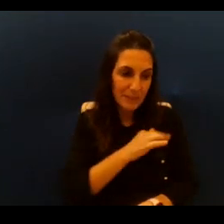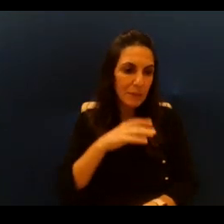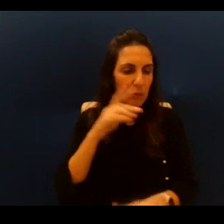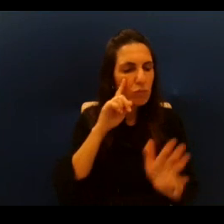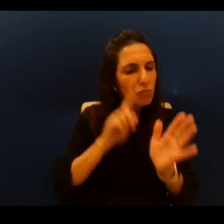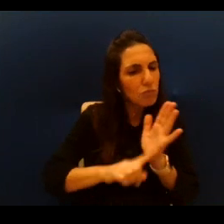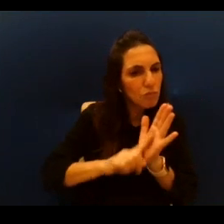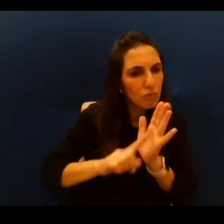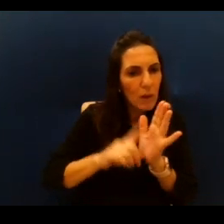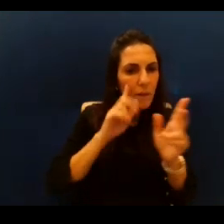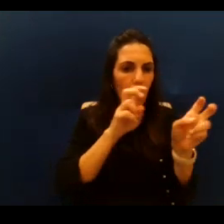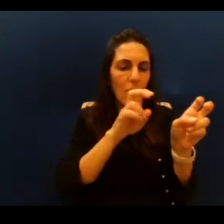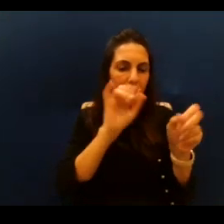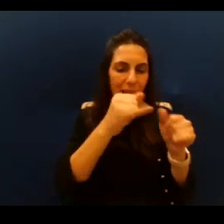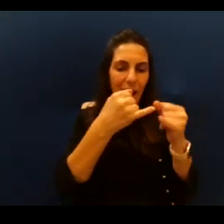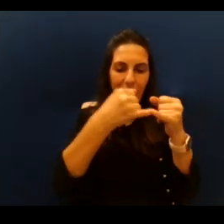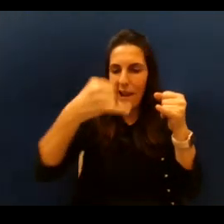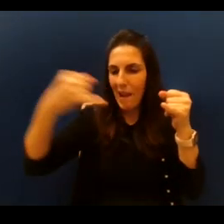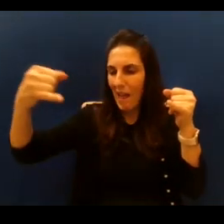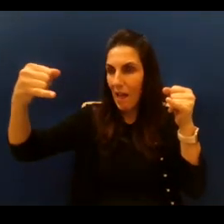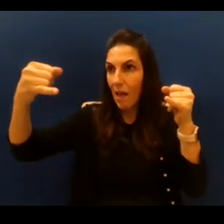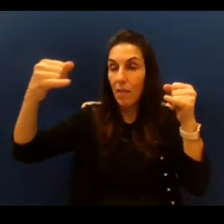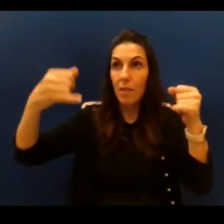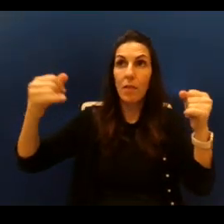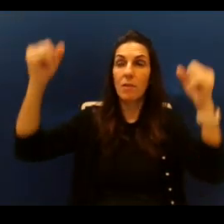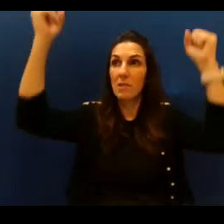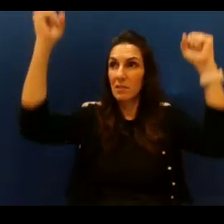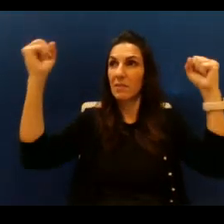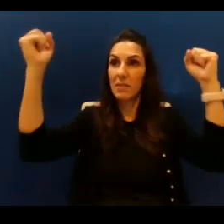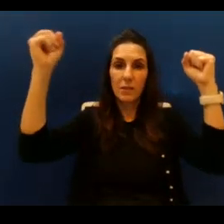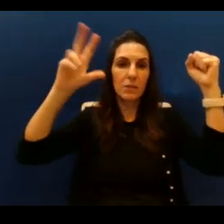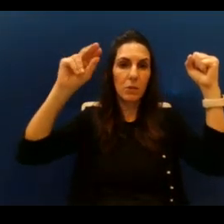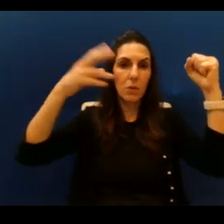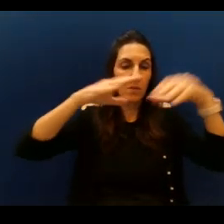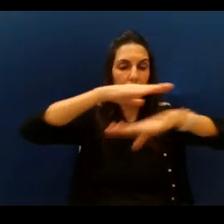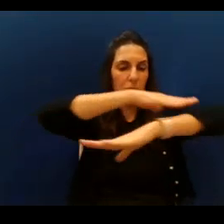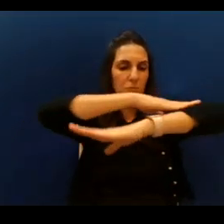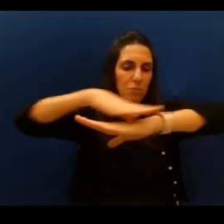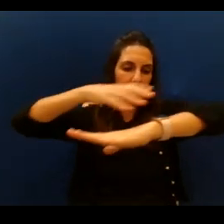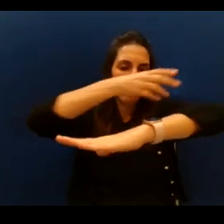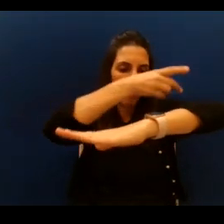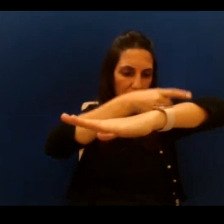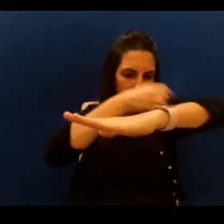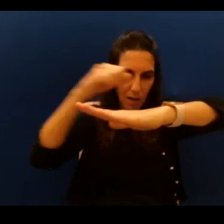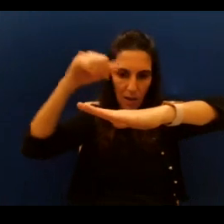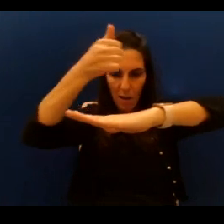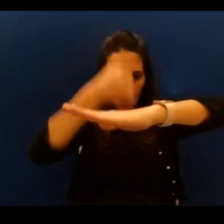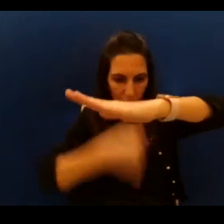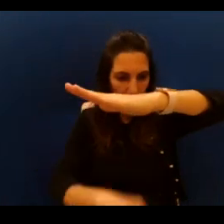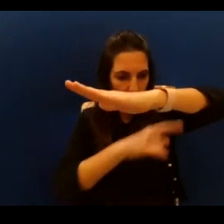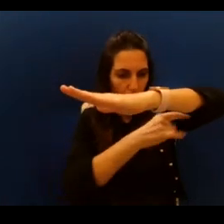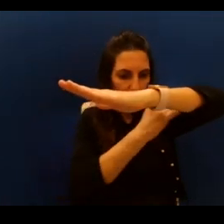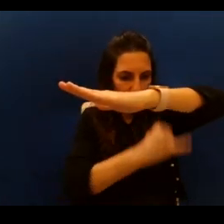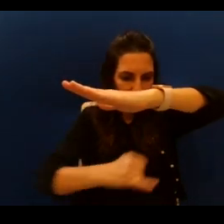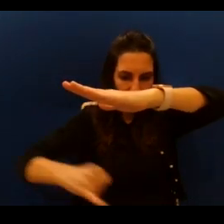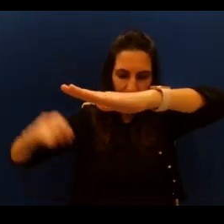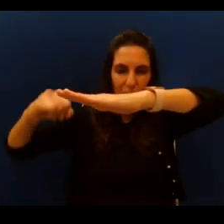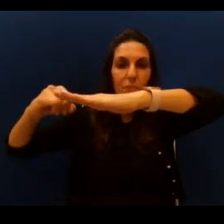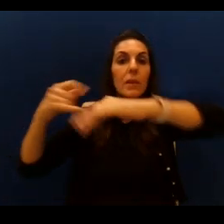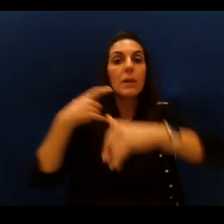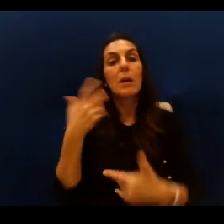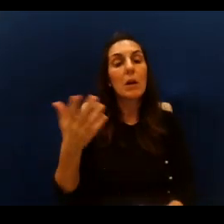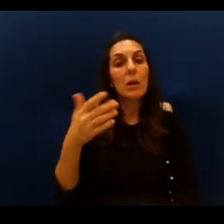move the electrical lines underground. So Twee, please bring us back some options. Yes, and that's